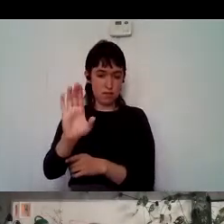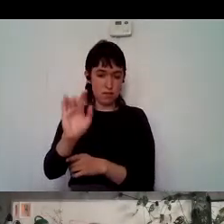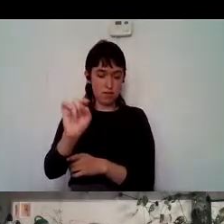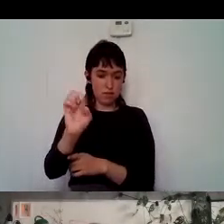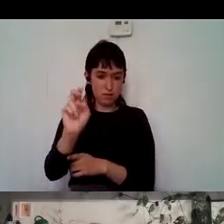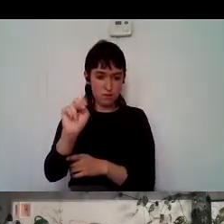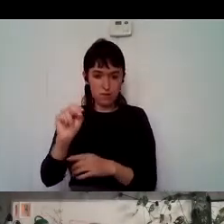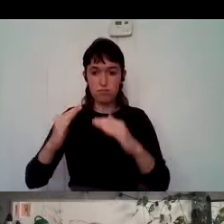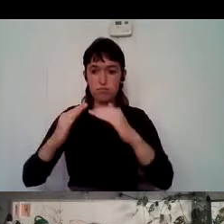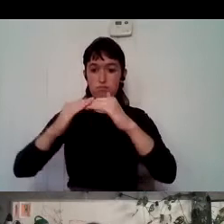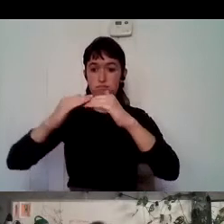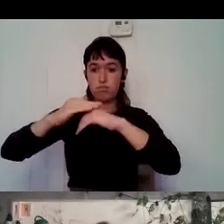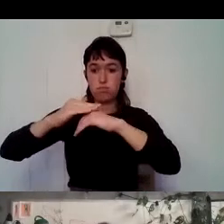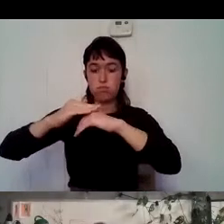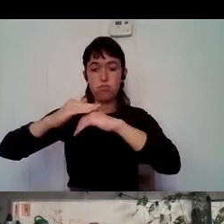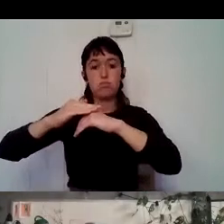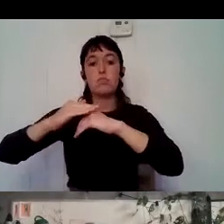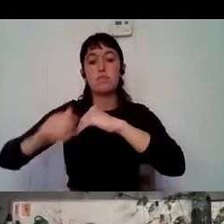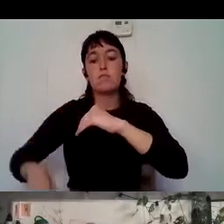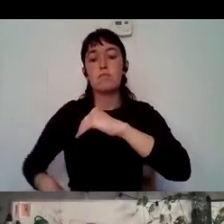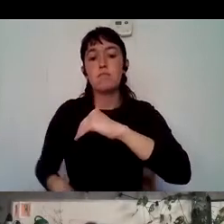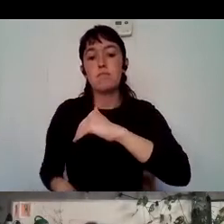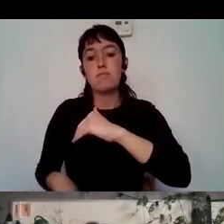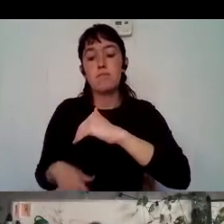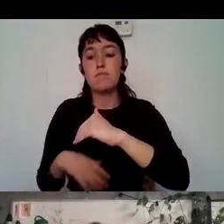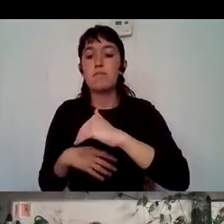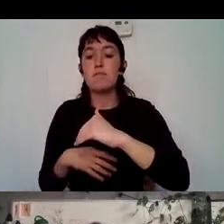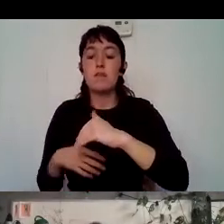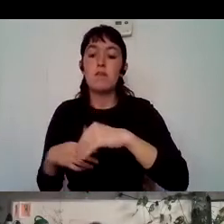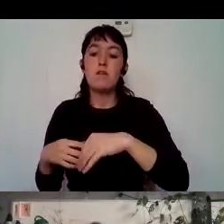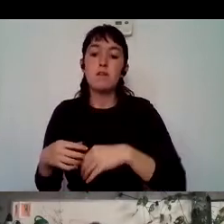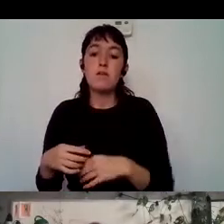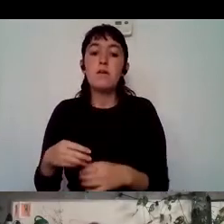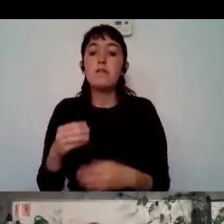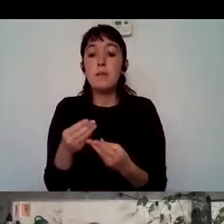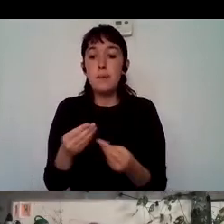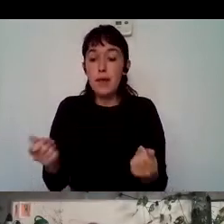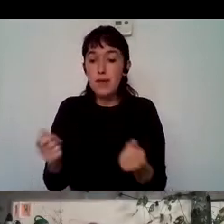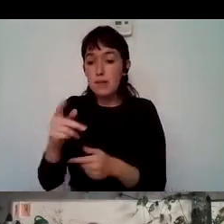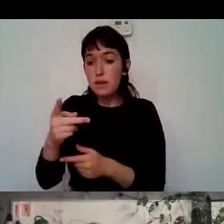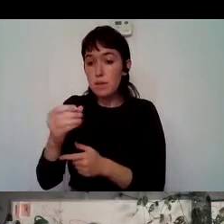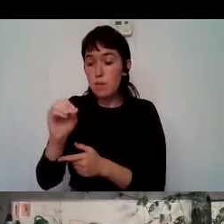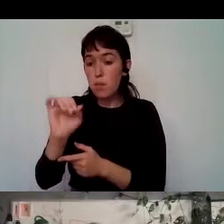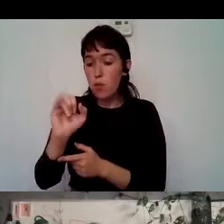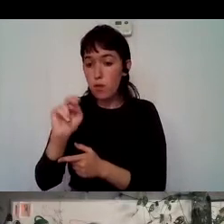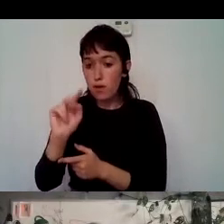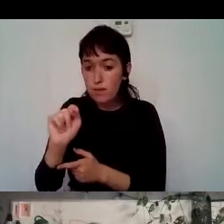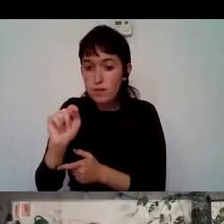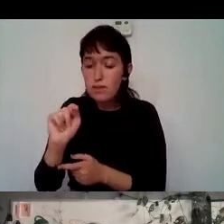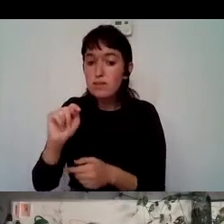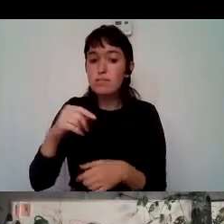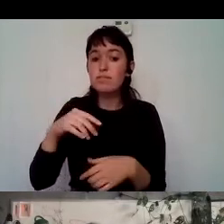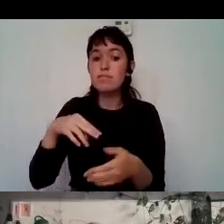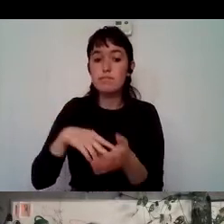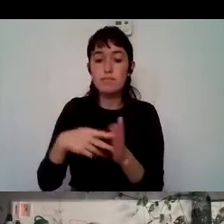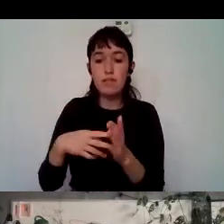water inside and making the melting point. So the temperature at which the rocks are allowed to melt a little bit lower. So you